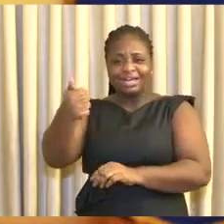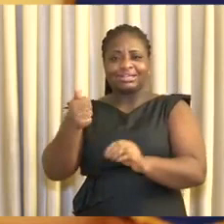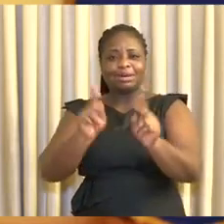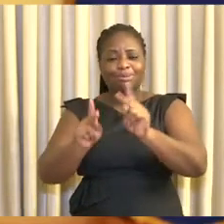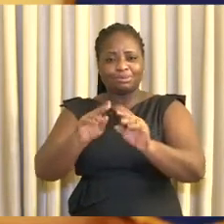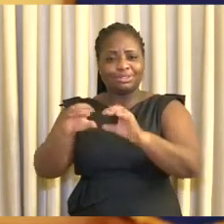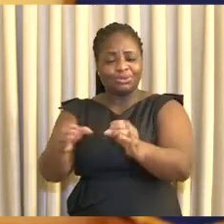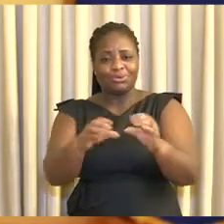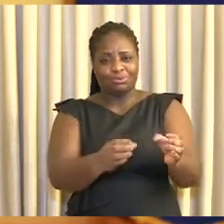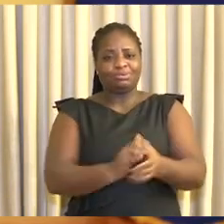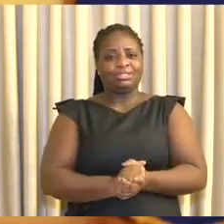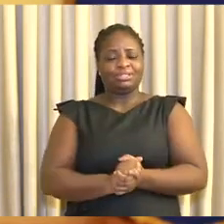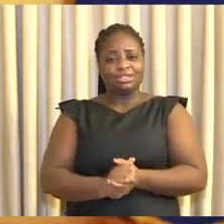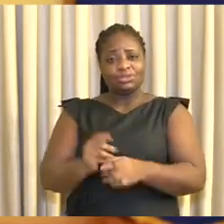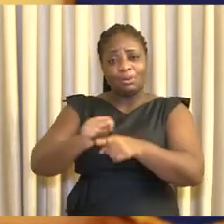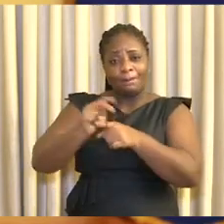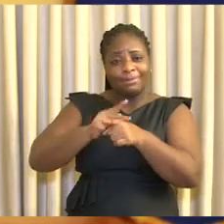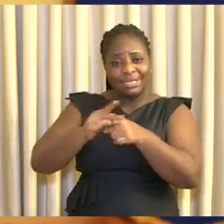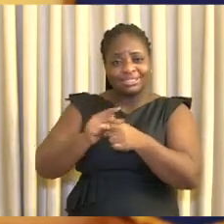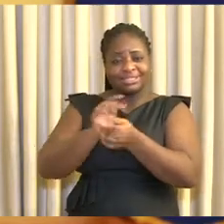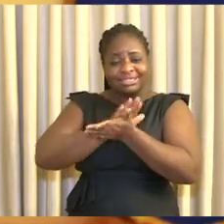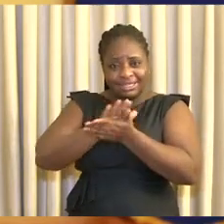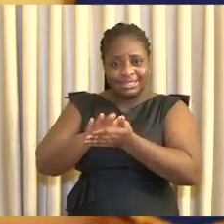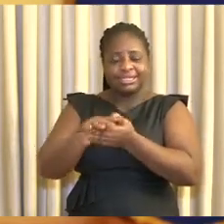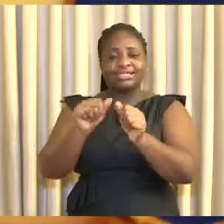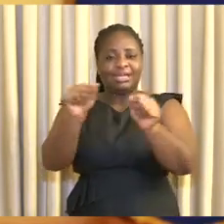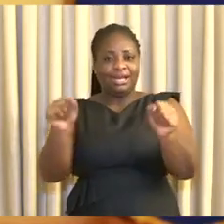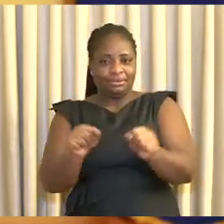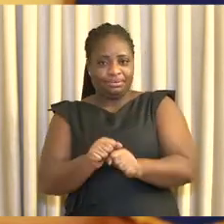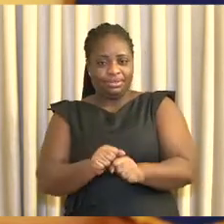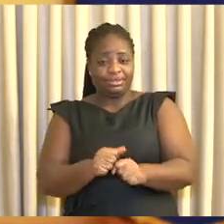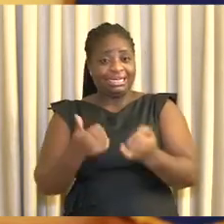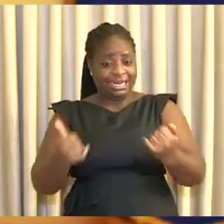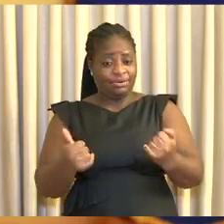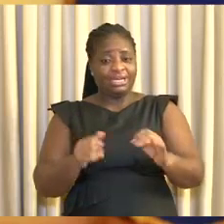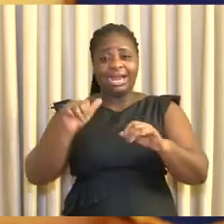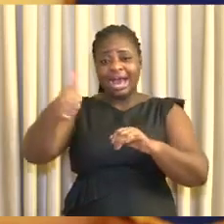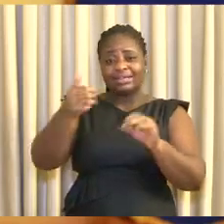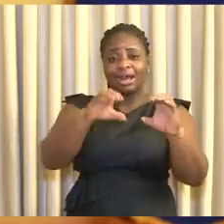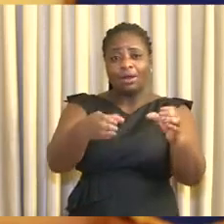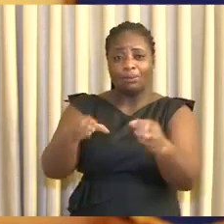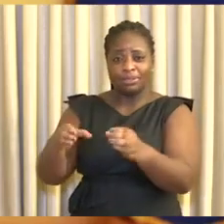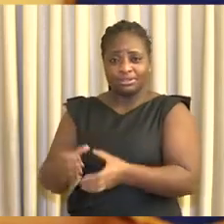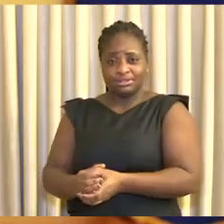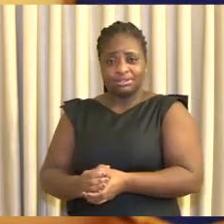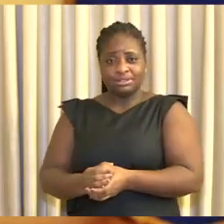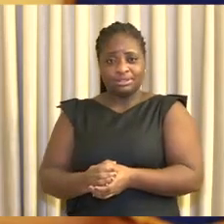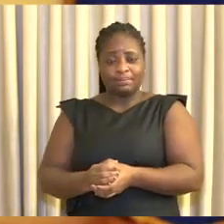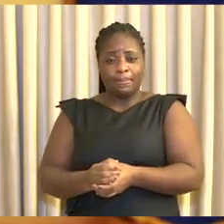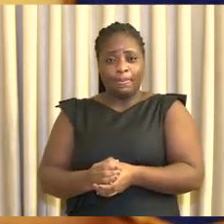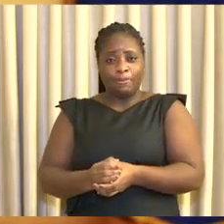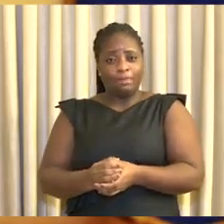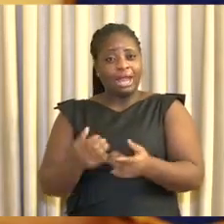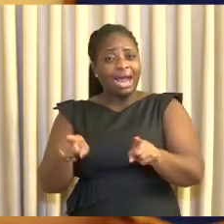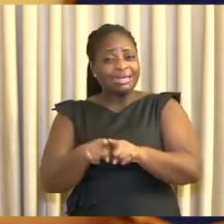personal hygiene practices. In their respective communities, as difficult as it may